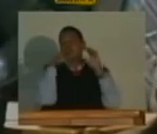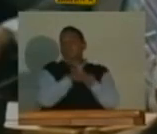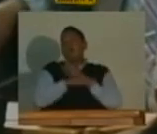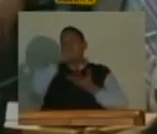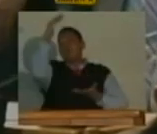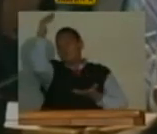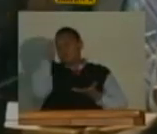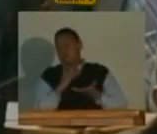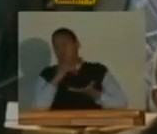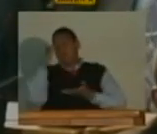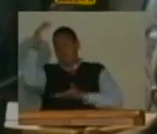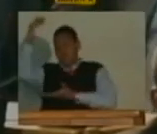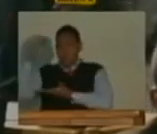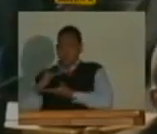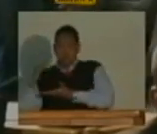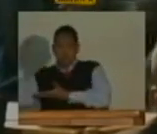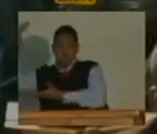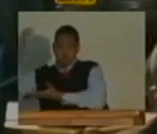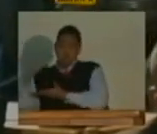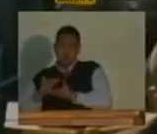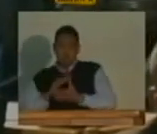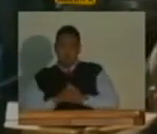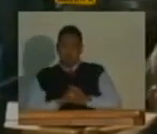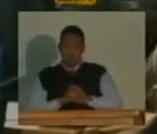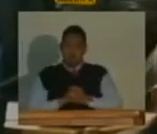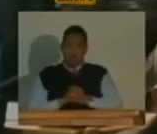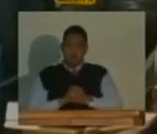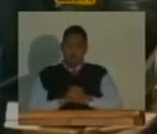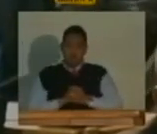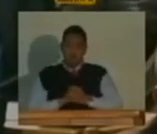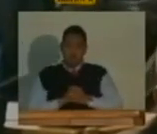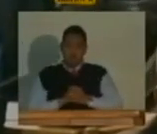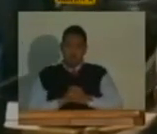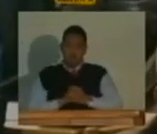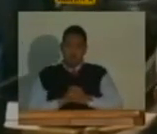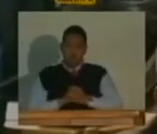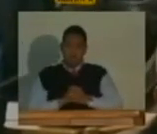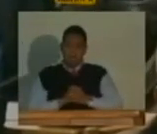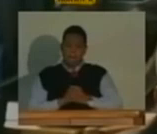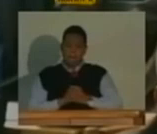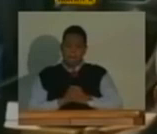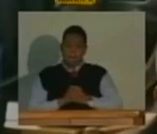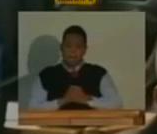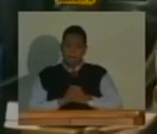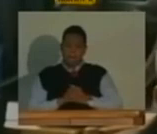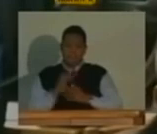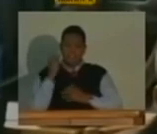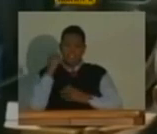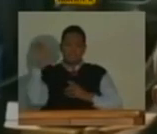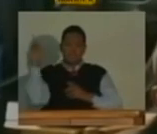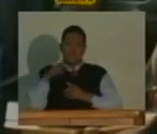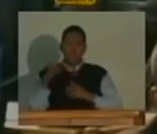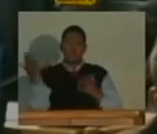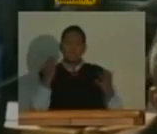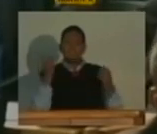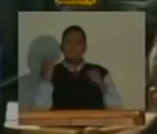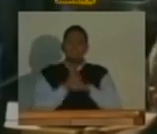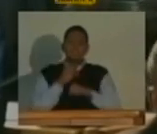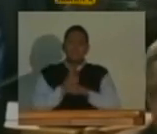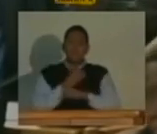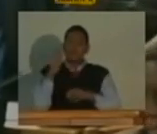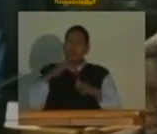continues down. You know? No, I'm not sitting down. I'm not sitting down. I